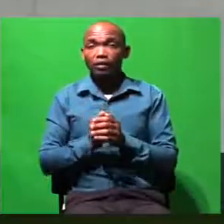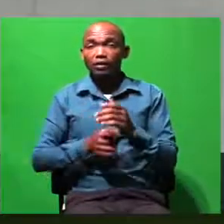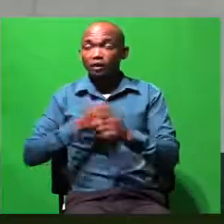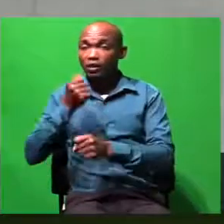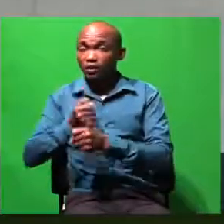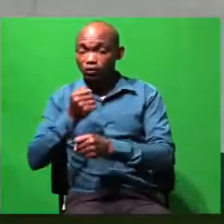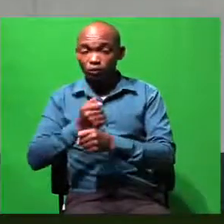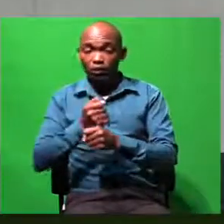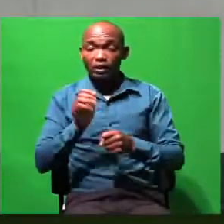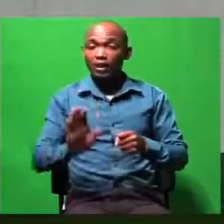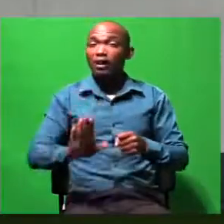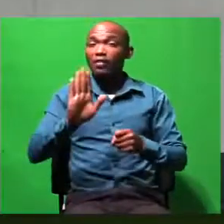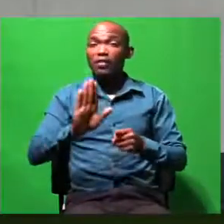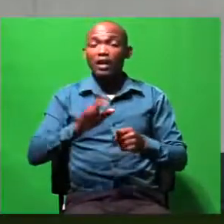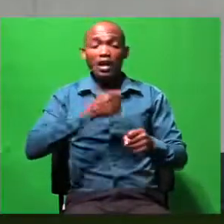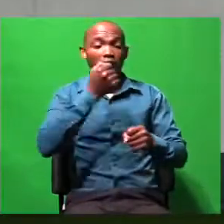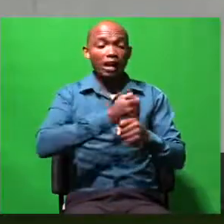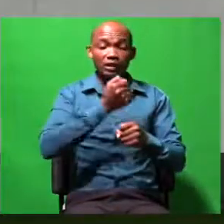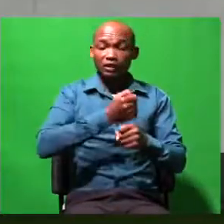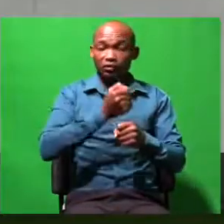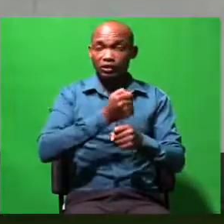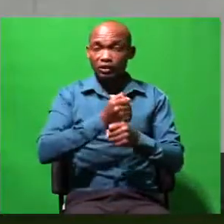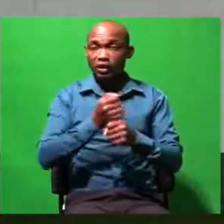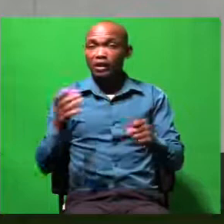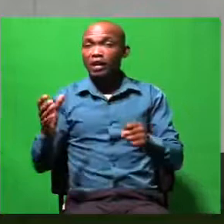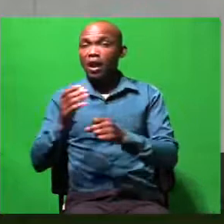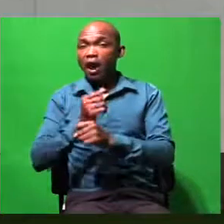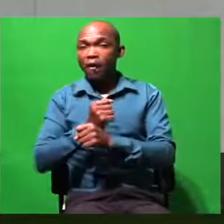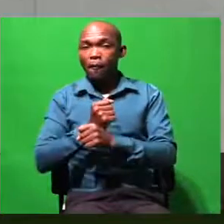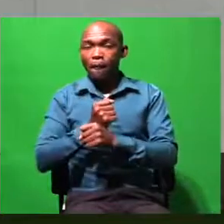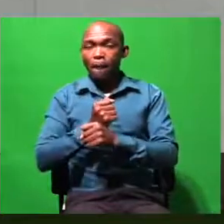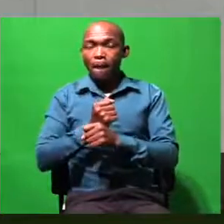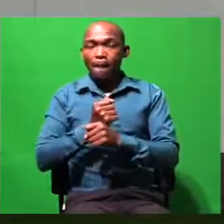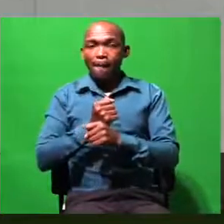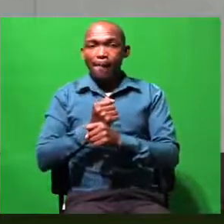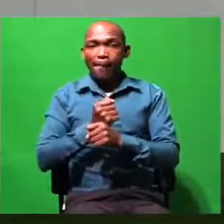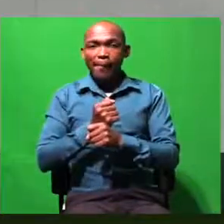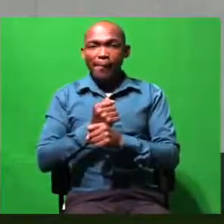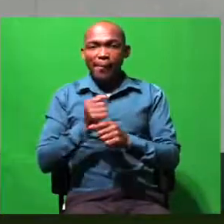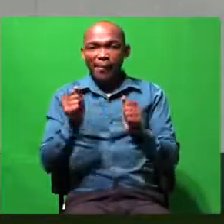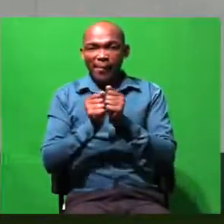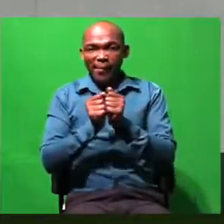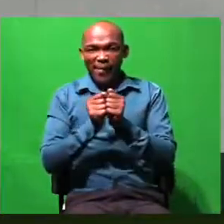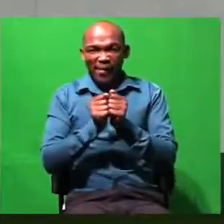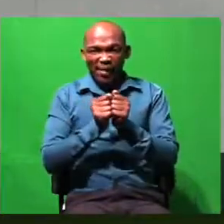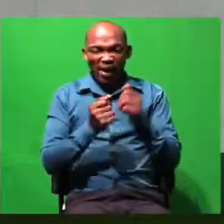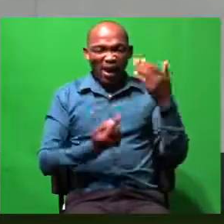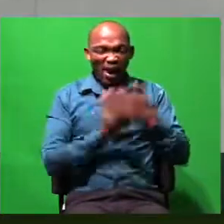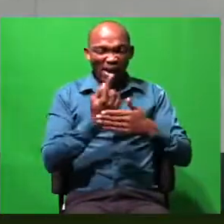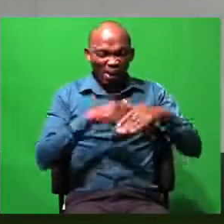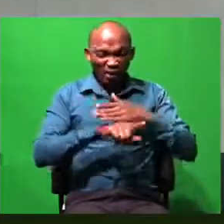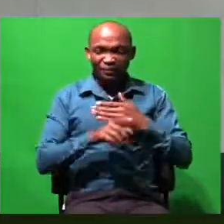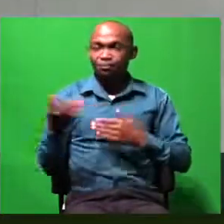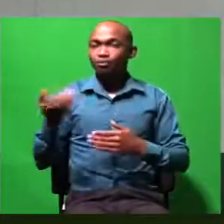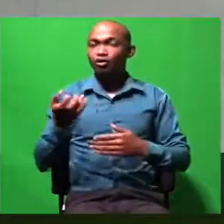are doing their activities. They have doing whatever responsibility they have. Once something happened in the communities, maybe like